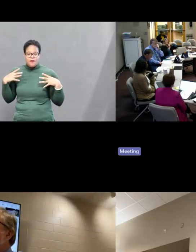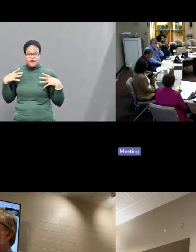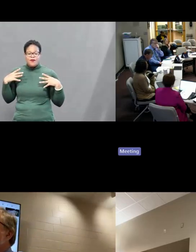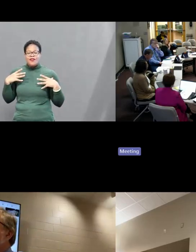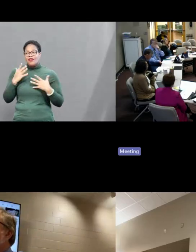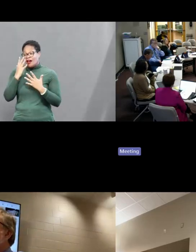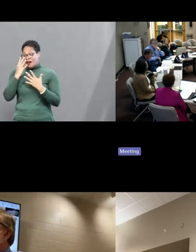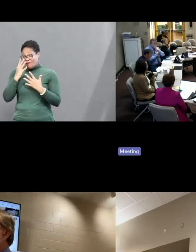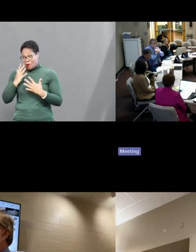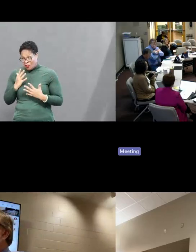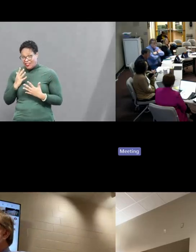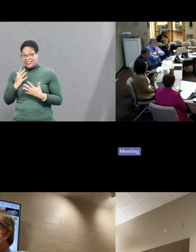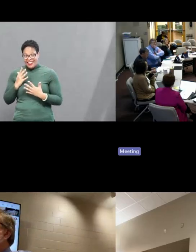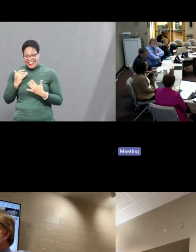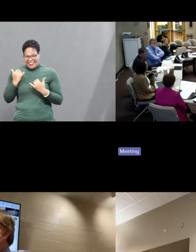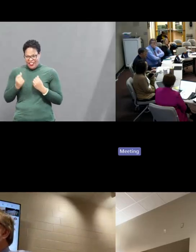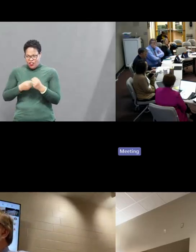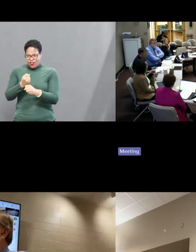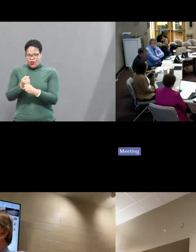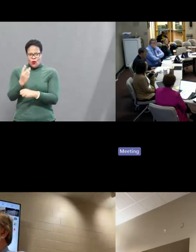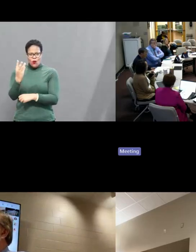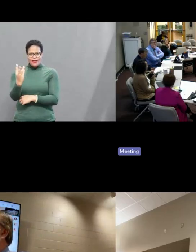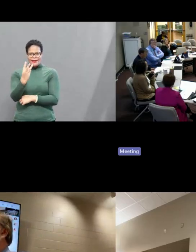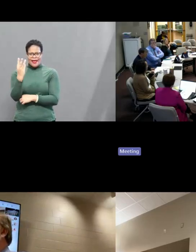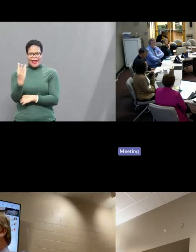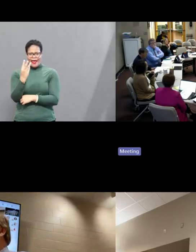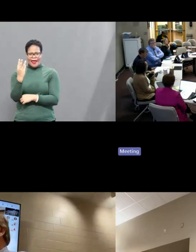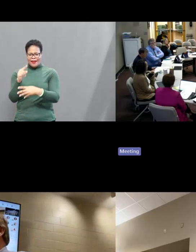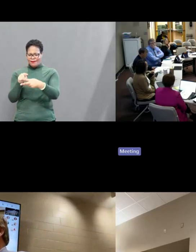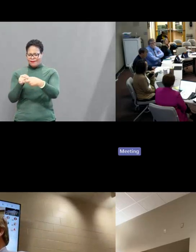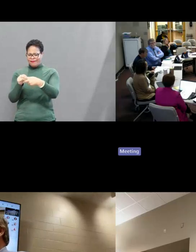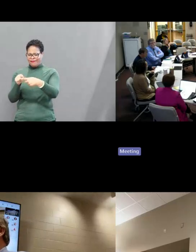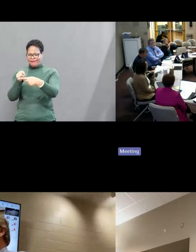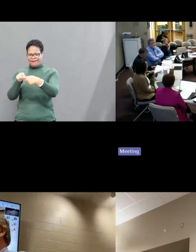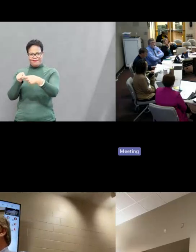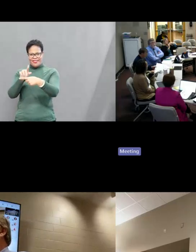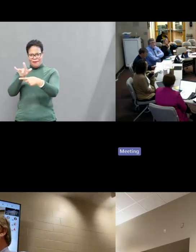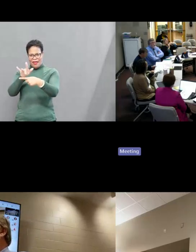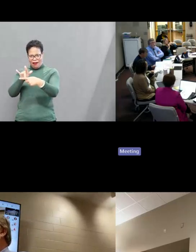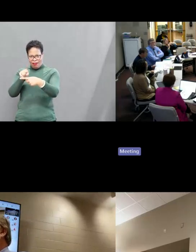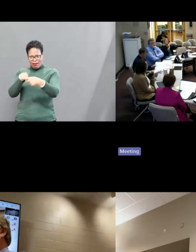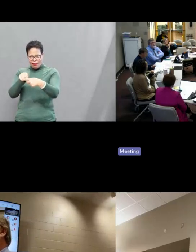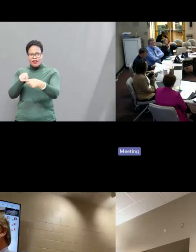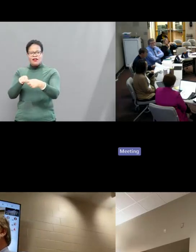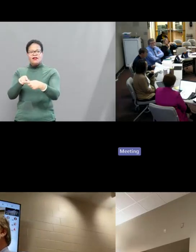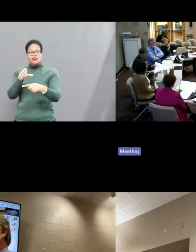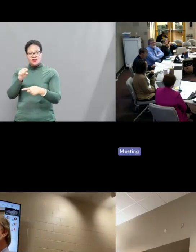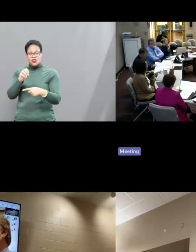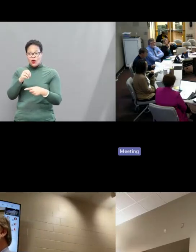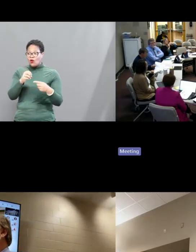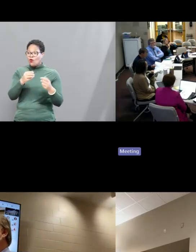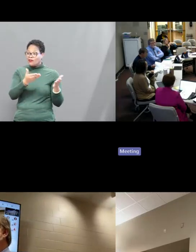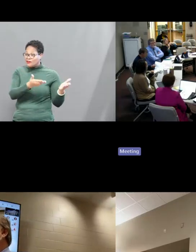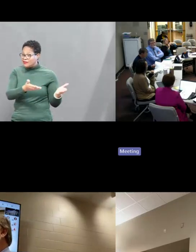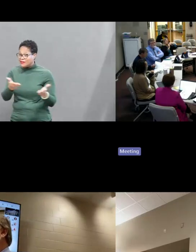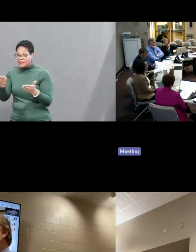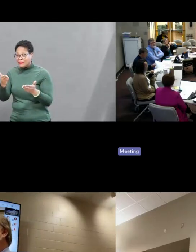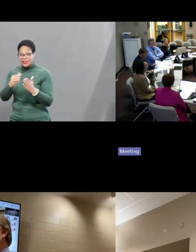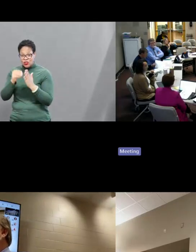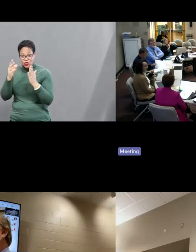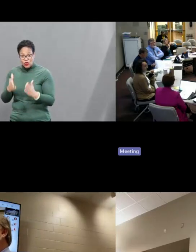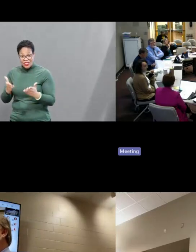And unfortunately, it falls on a Wednesday. And so getting residential students here